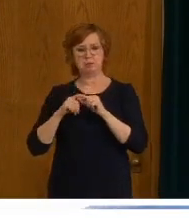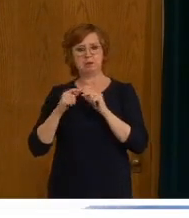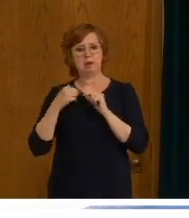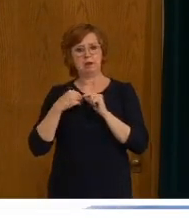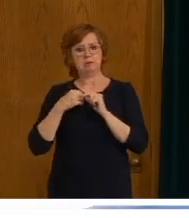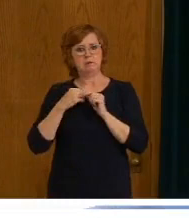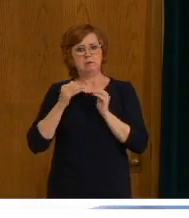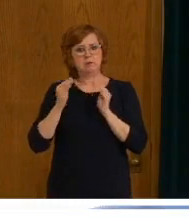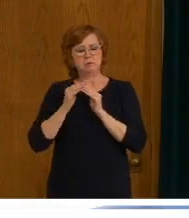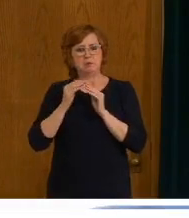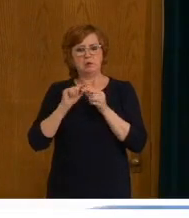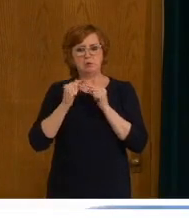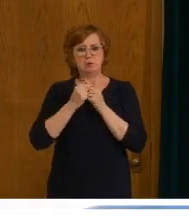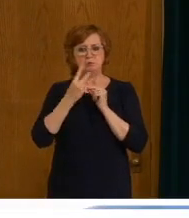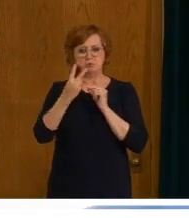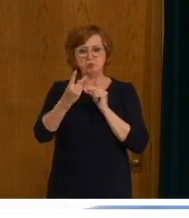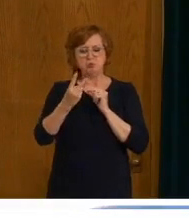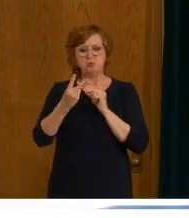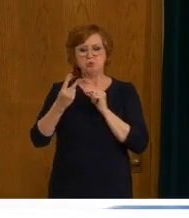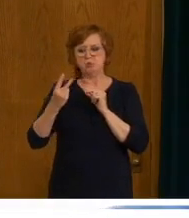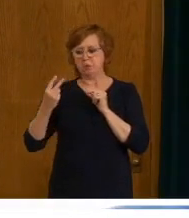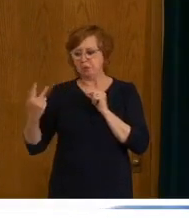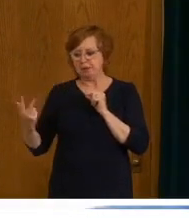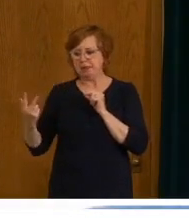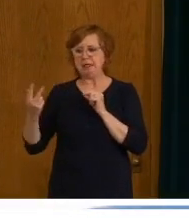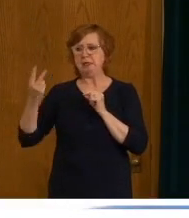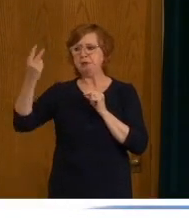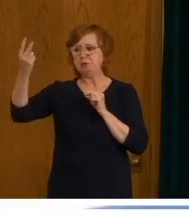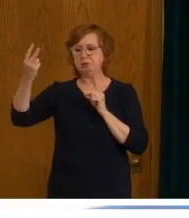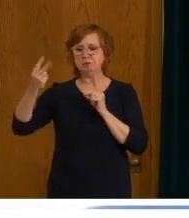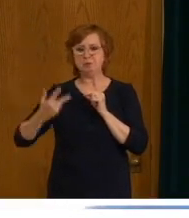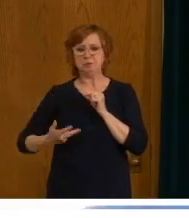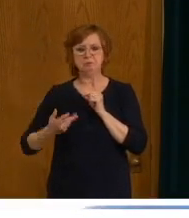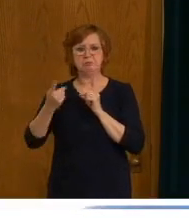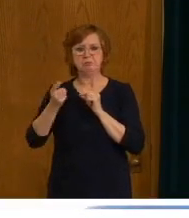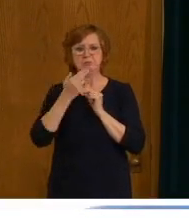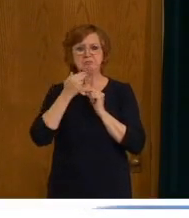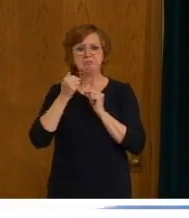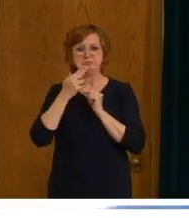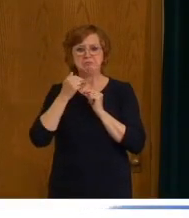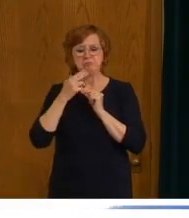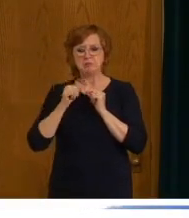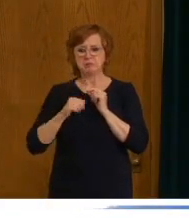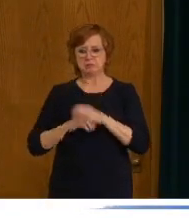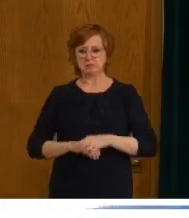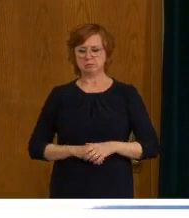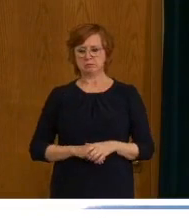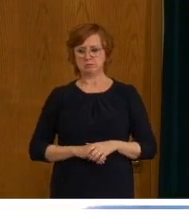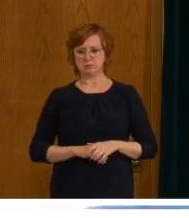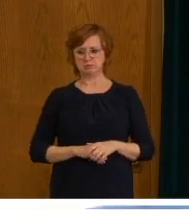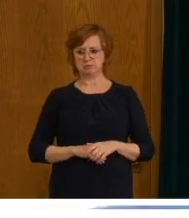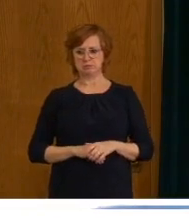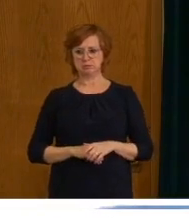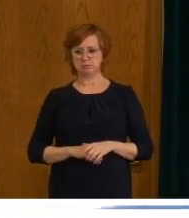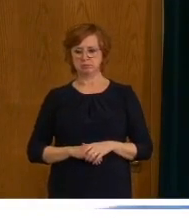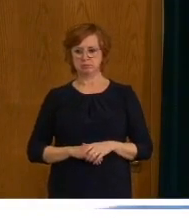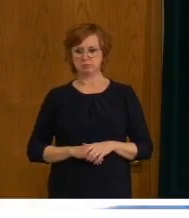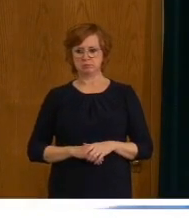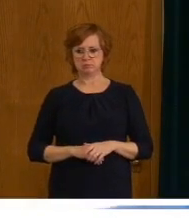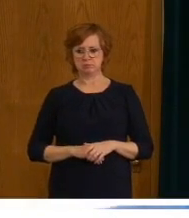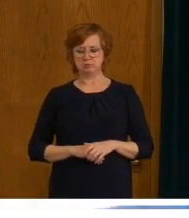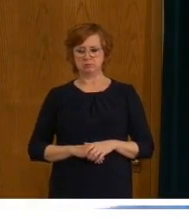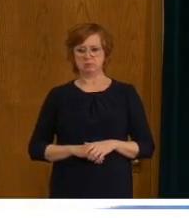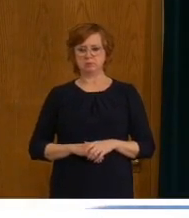cases, but with the variants, instead of a third of the workplace affected with the original strain, we would see maybe 60% of the